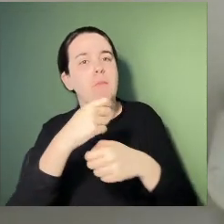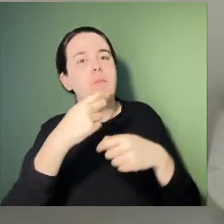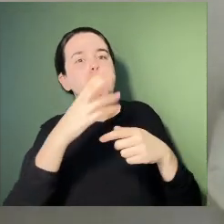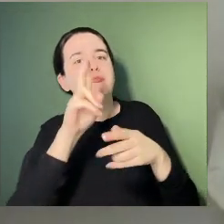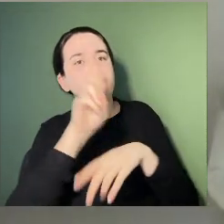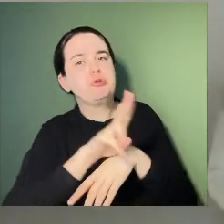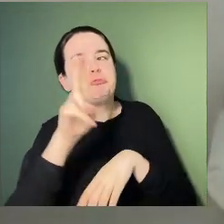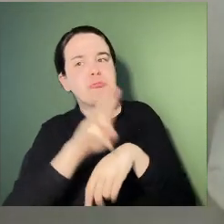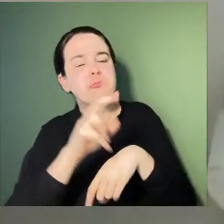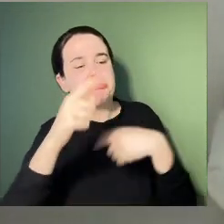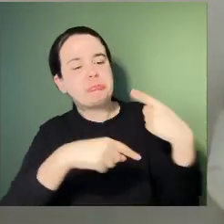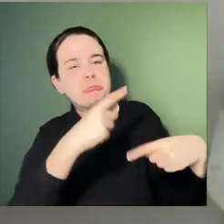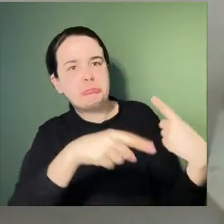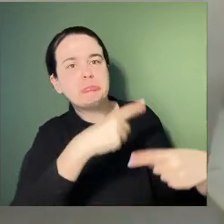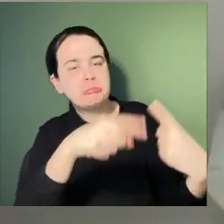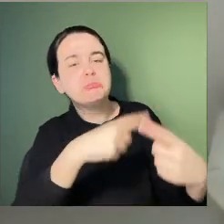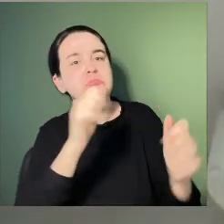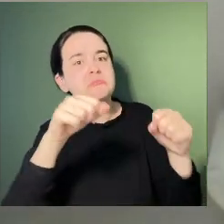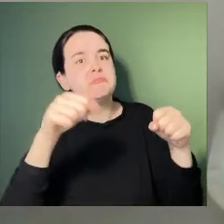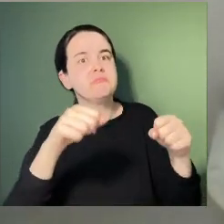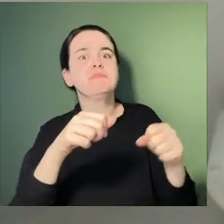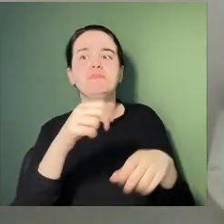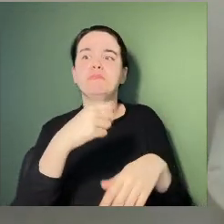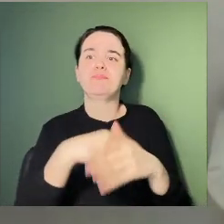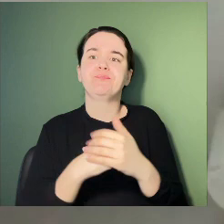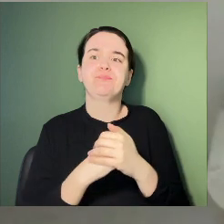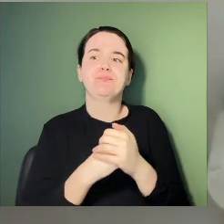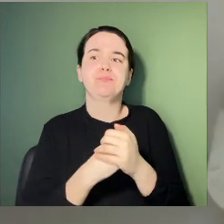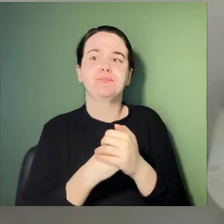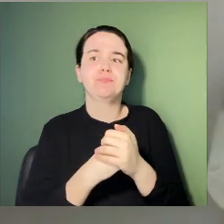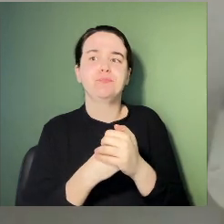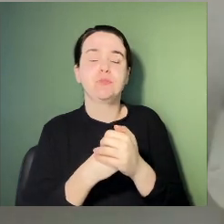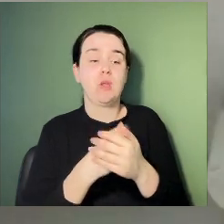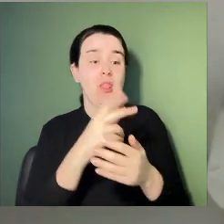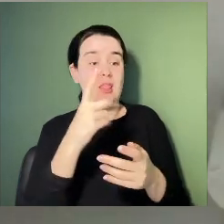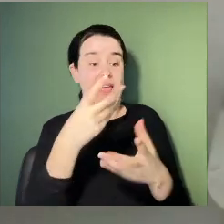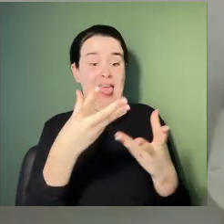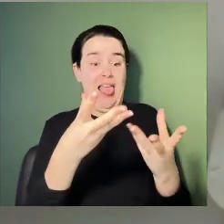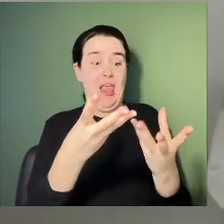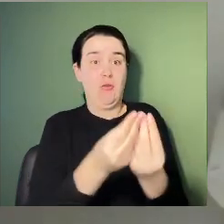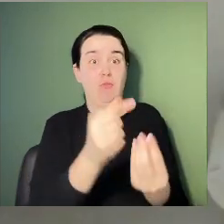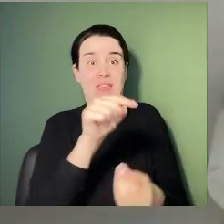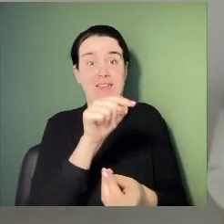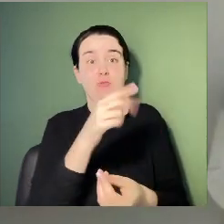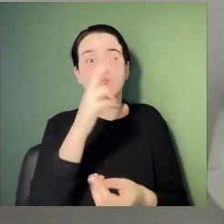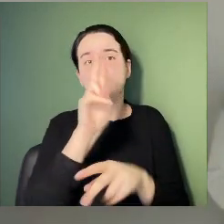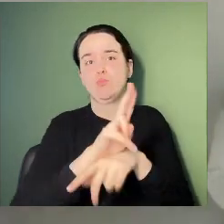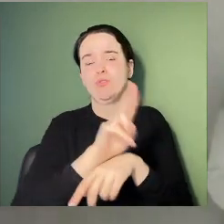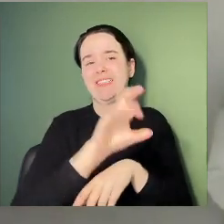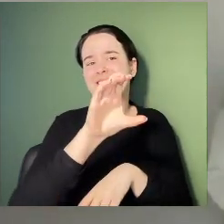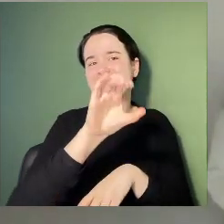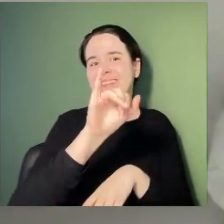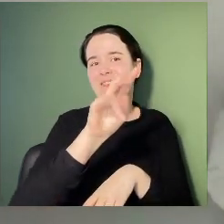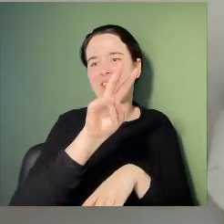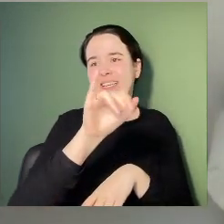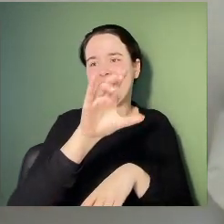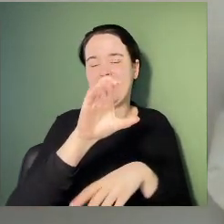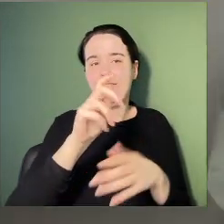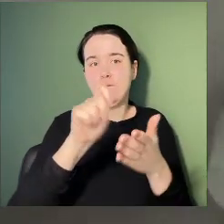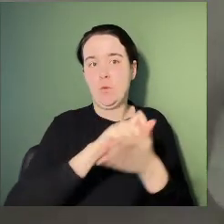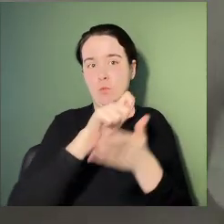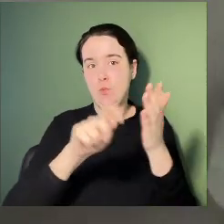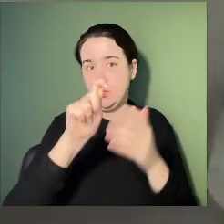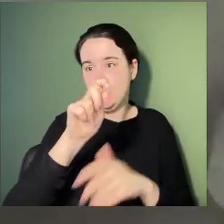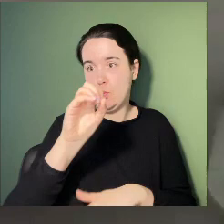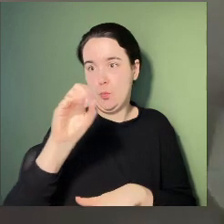process, we were able to use our Civic Tech tool, and with the help of technology, to get a lot of young